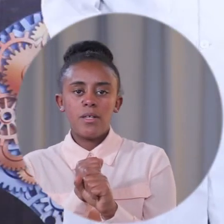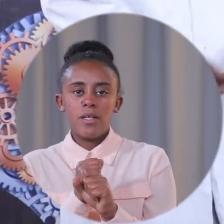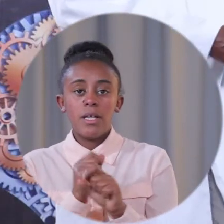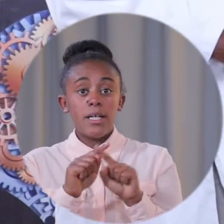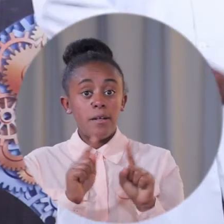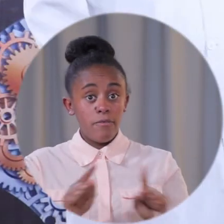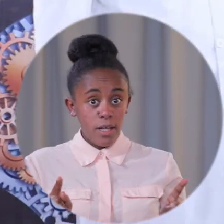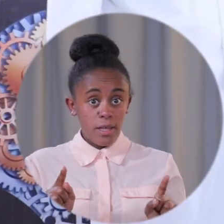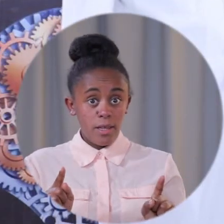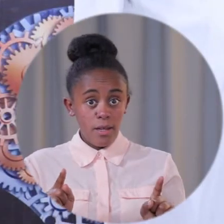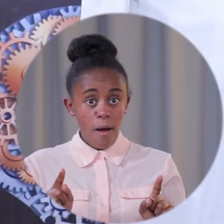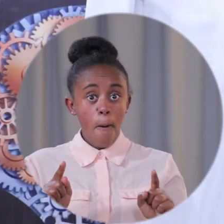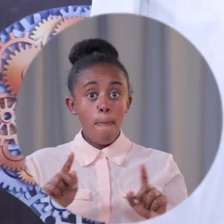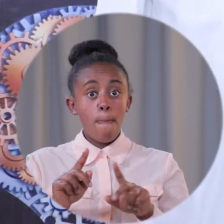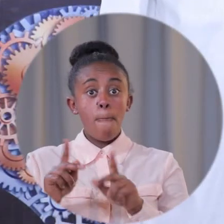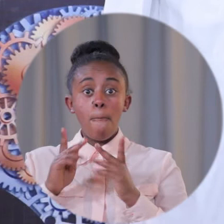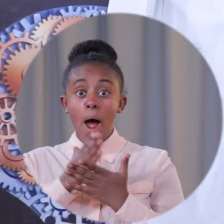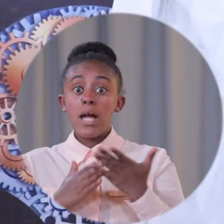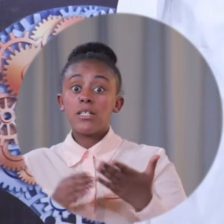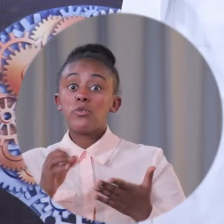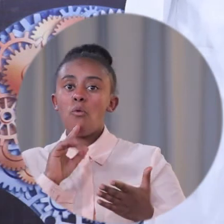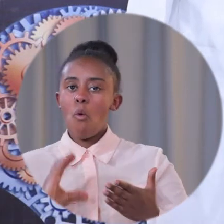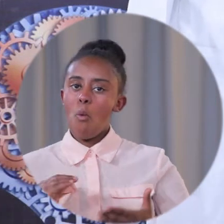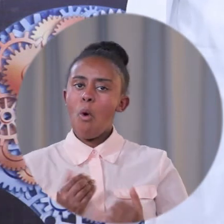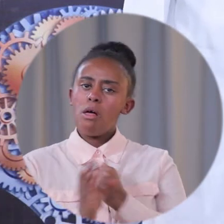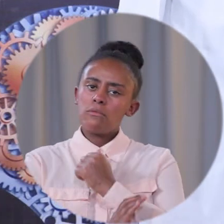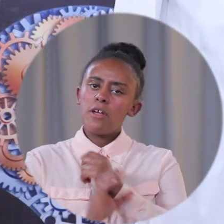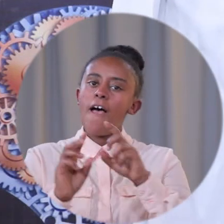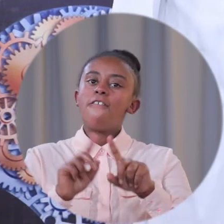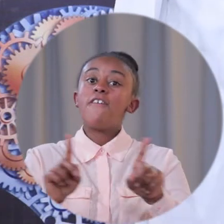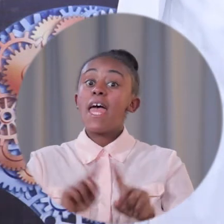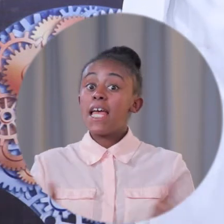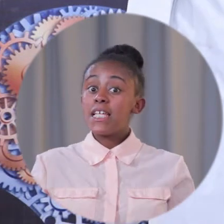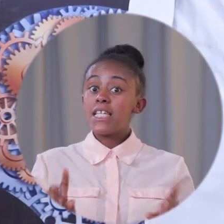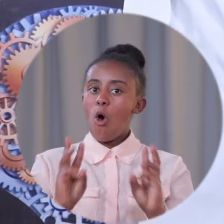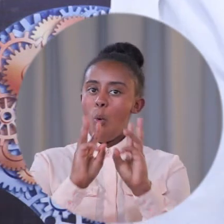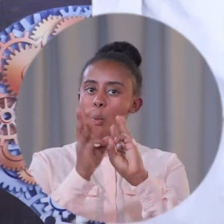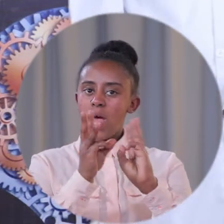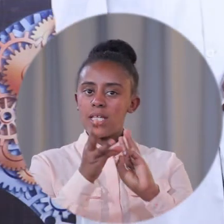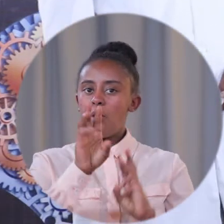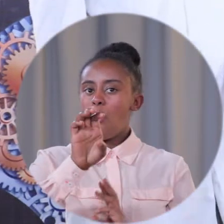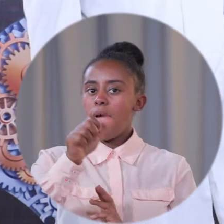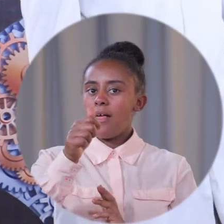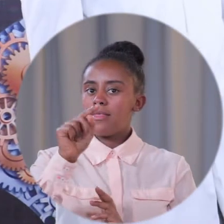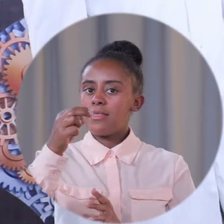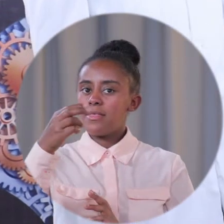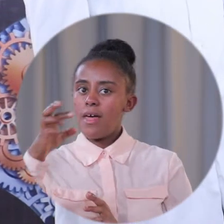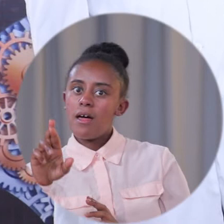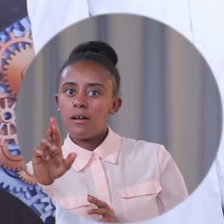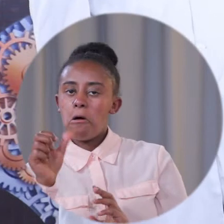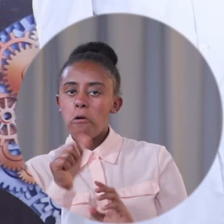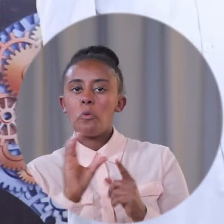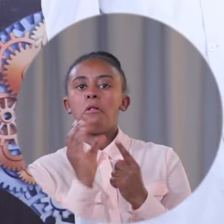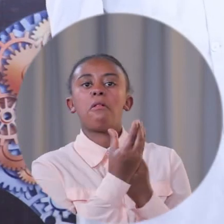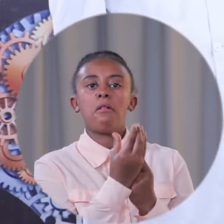Different parts of our country have various weather conditions.